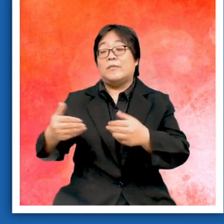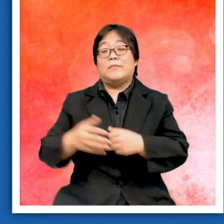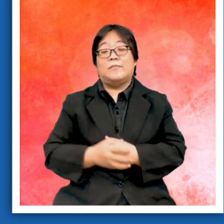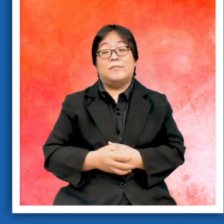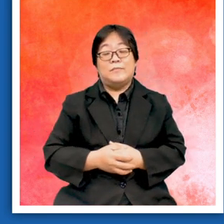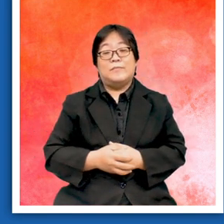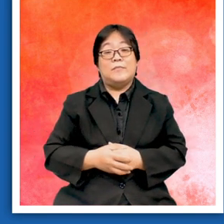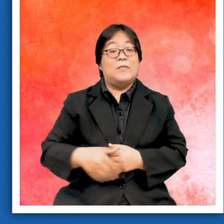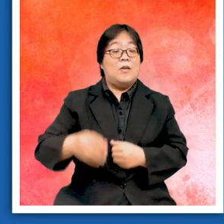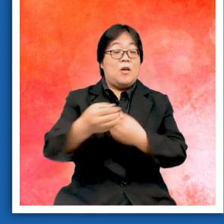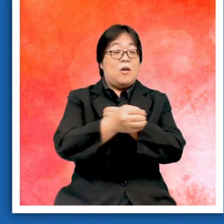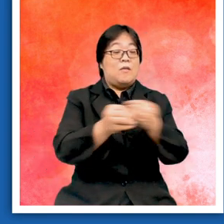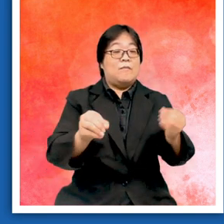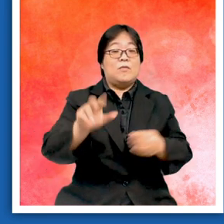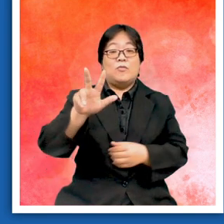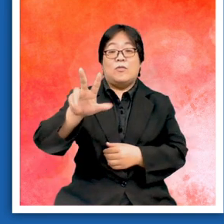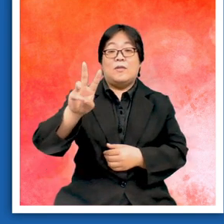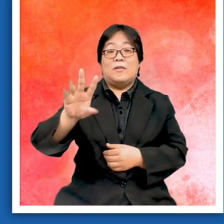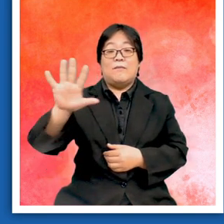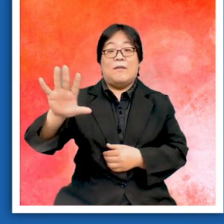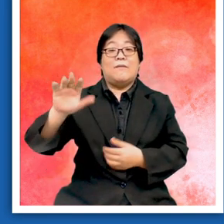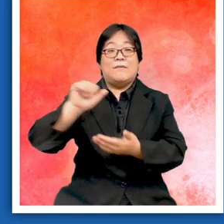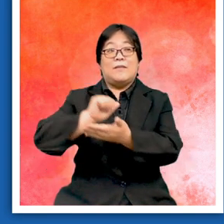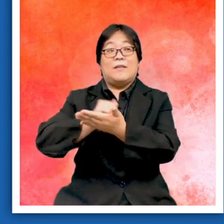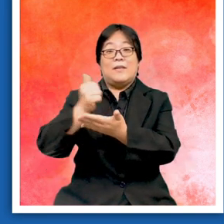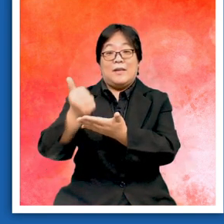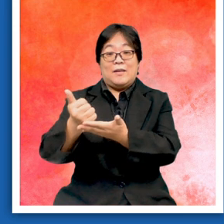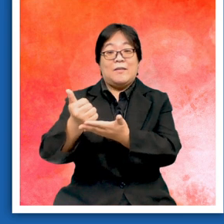the Office 365 account will be available to you.